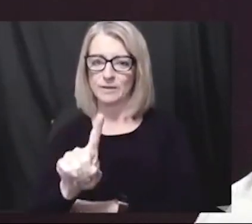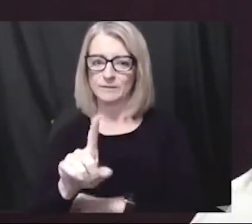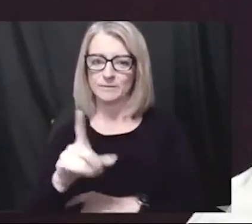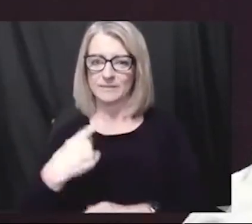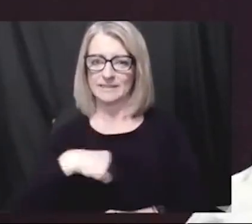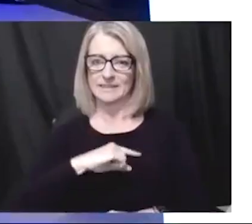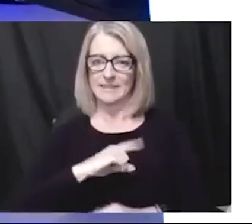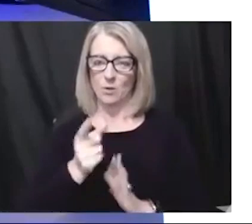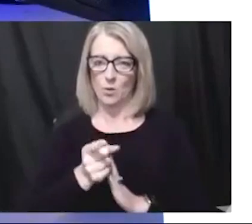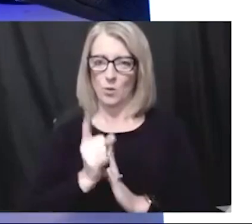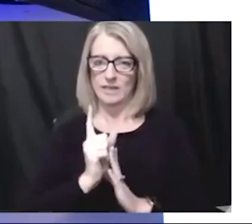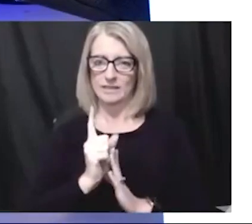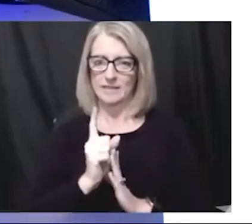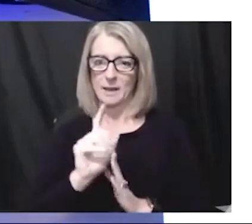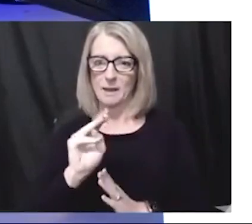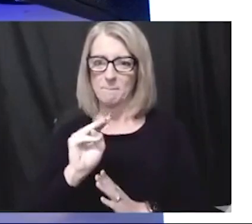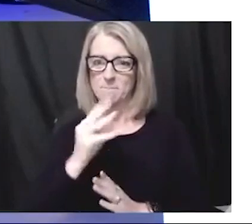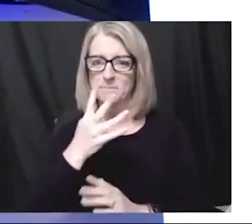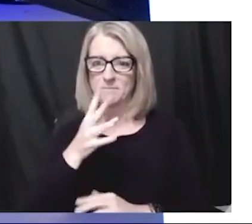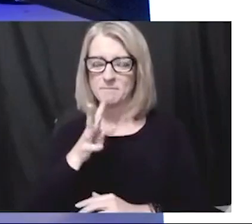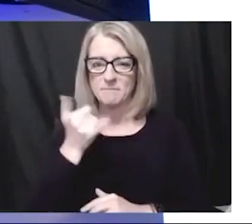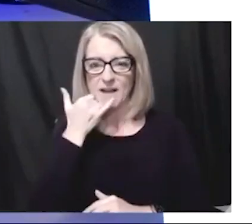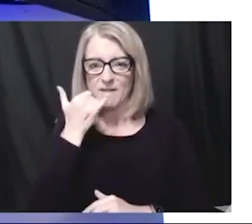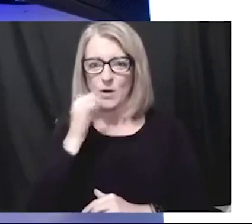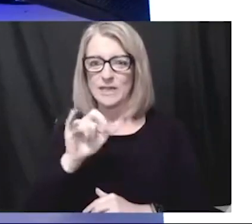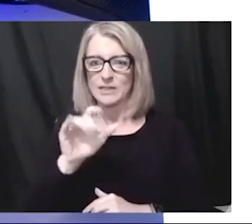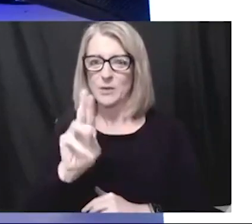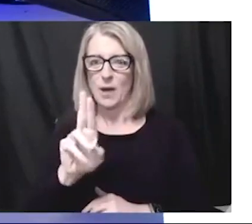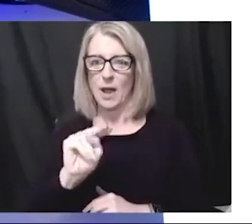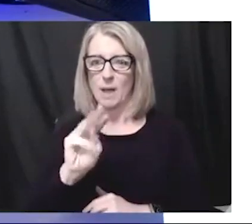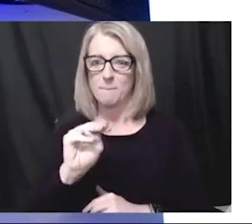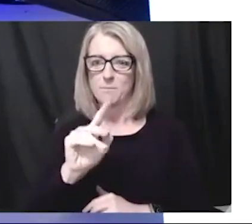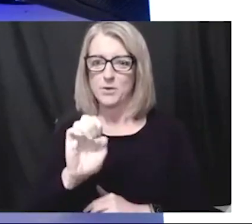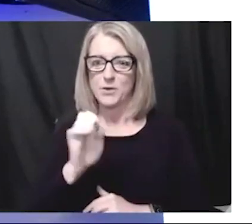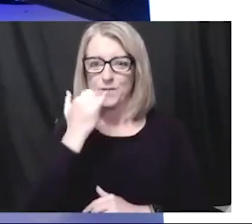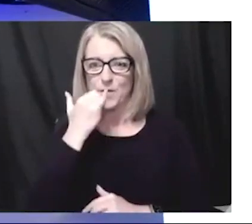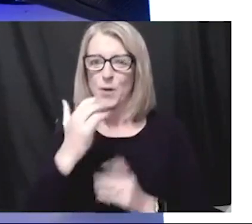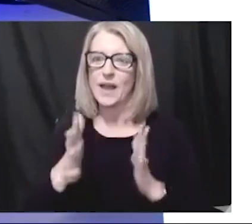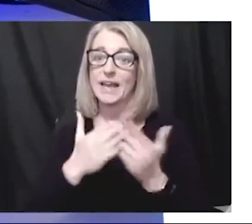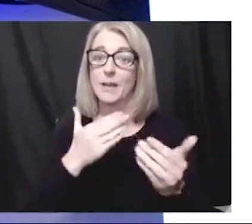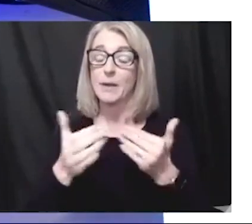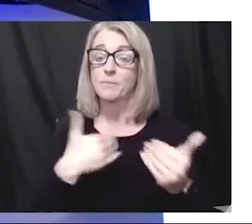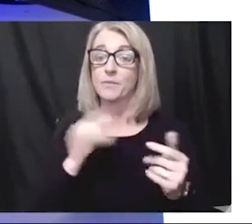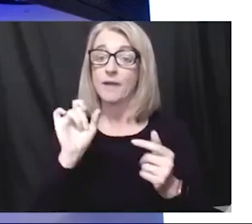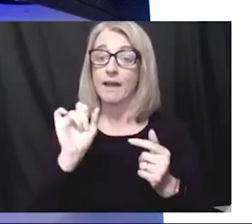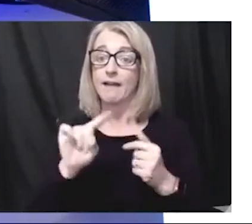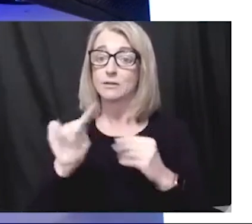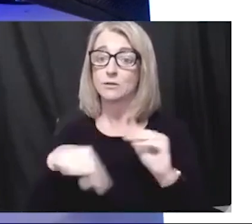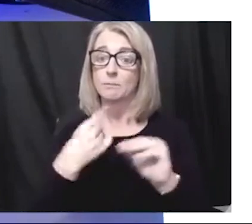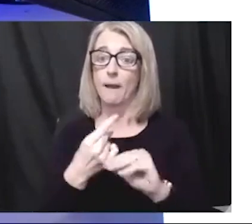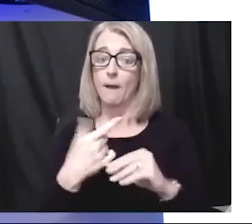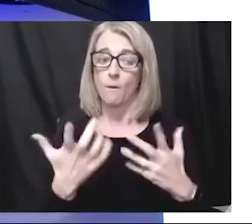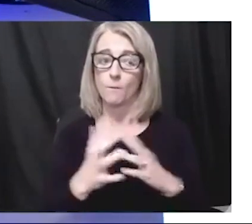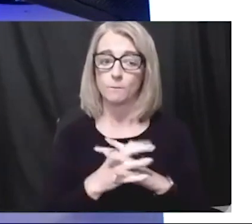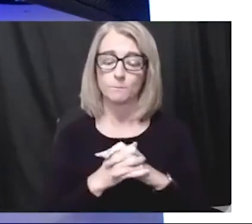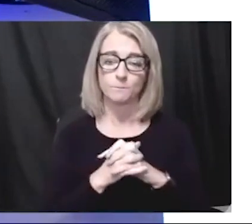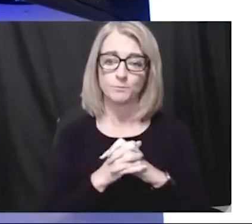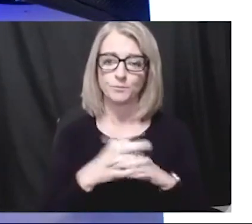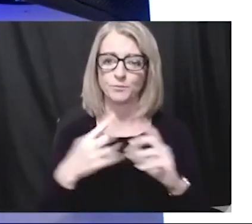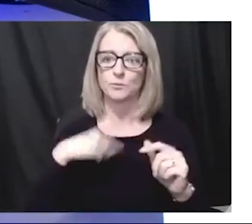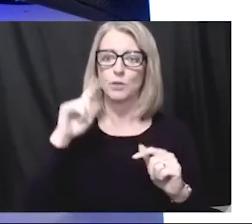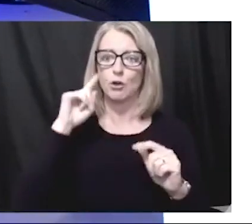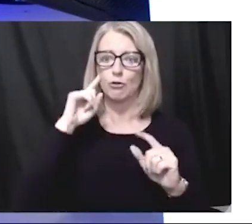just a second to unmute my phone. That's why it takes me a second. Yeah. I wanted to ask you about. We heard